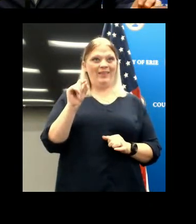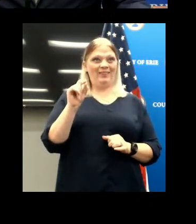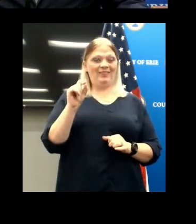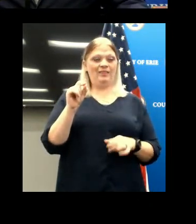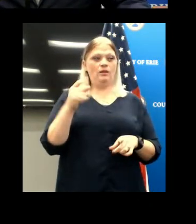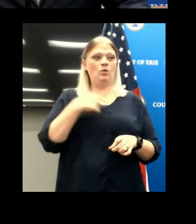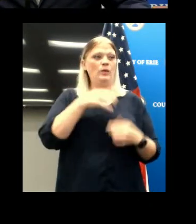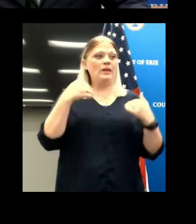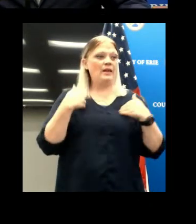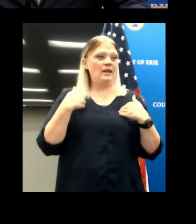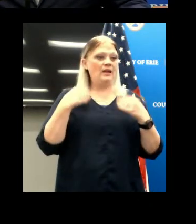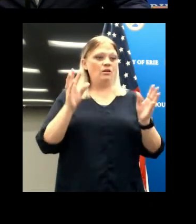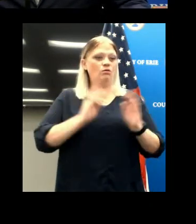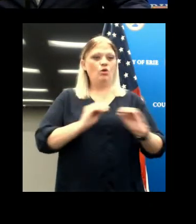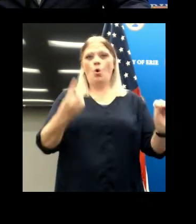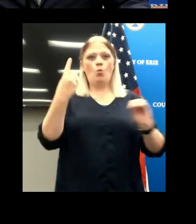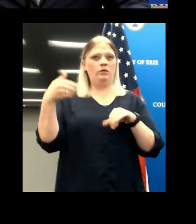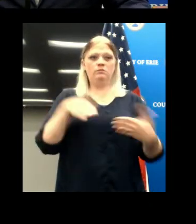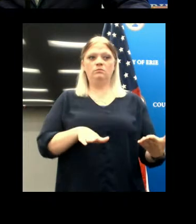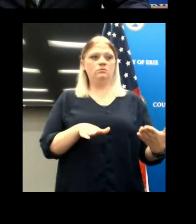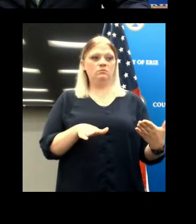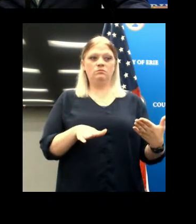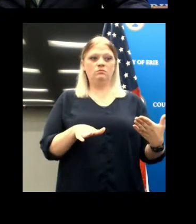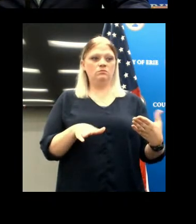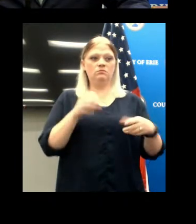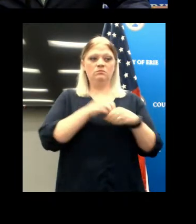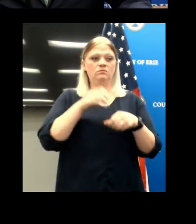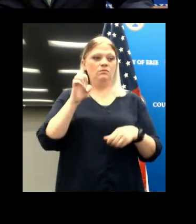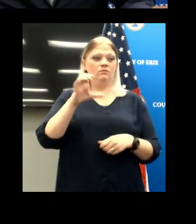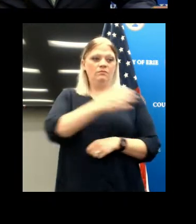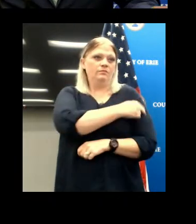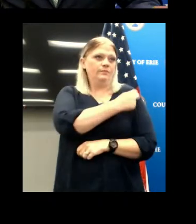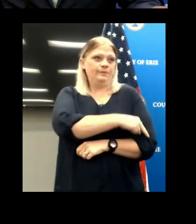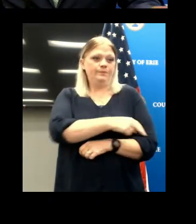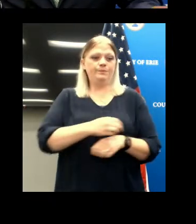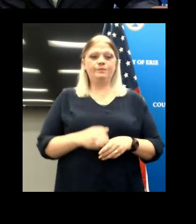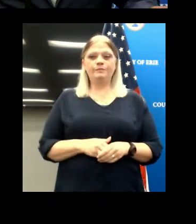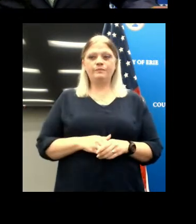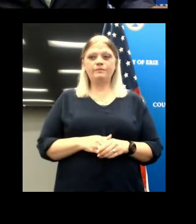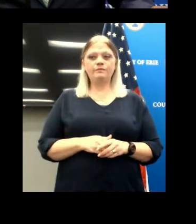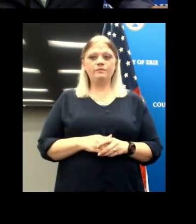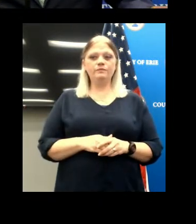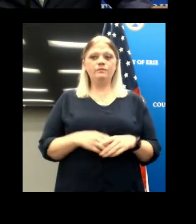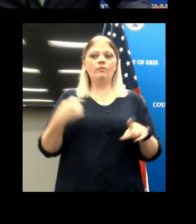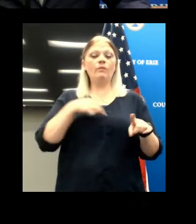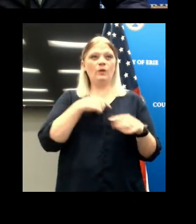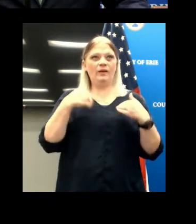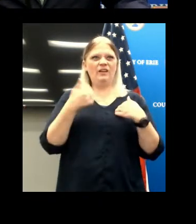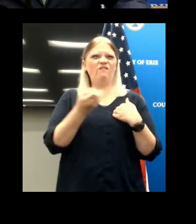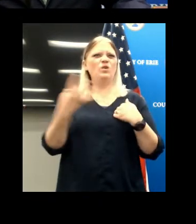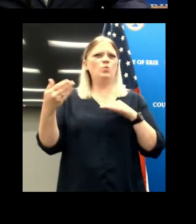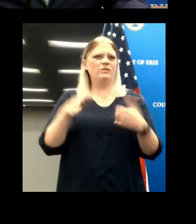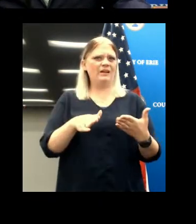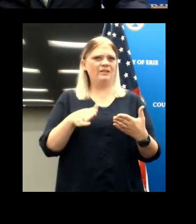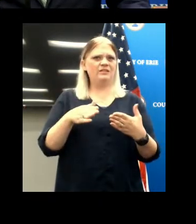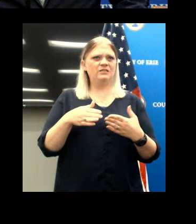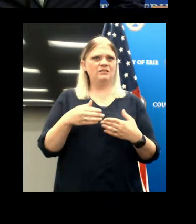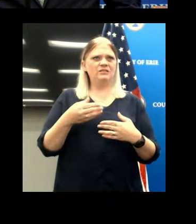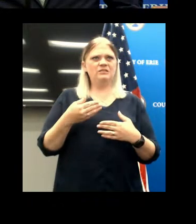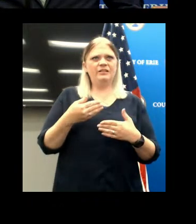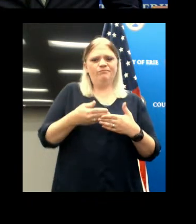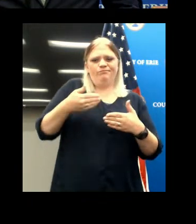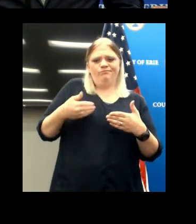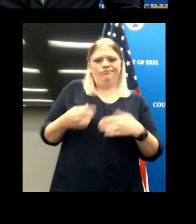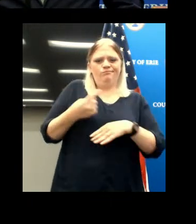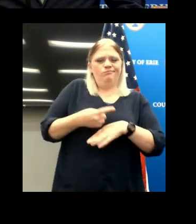had no one die in Erie County Hospital. We did have a few deaths in the days before.